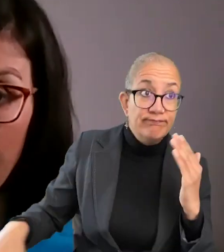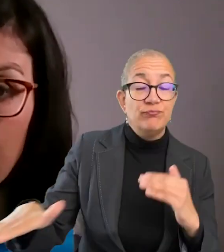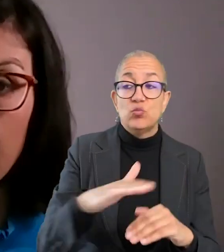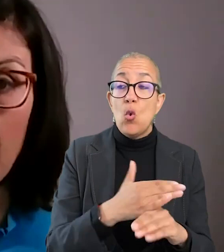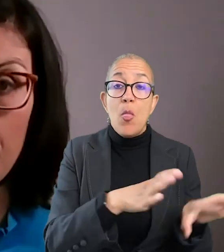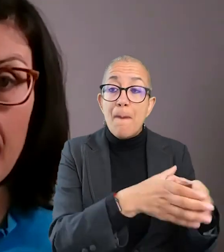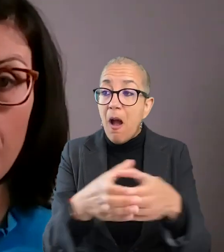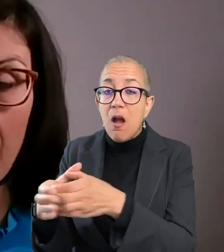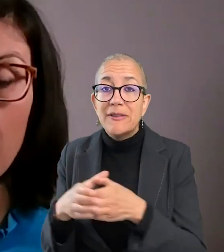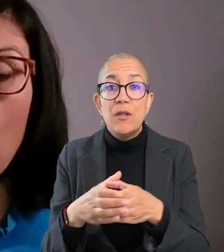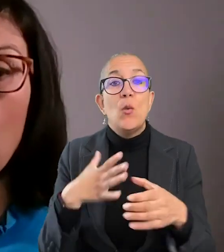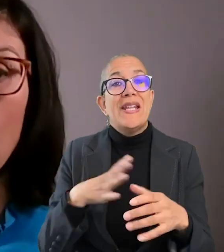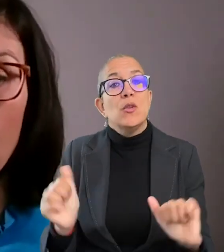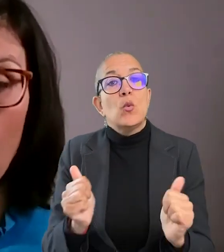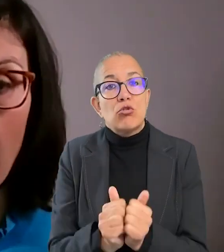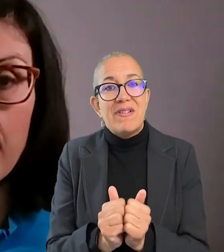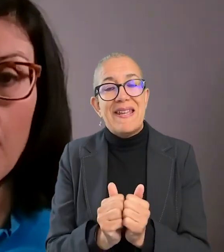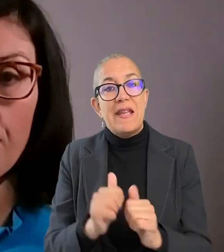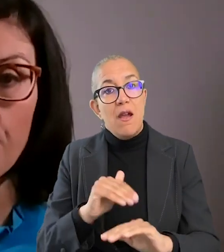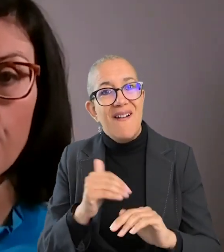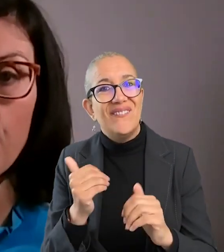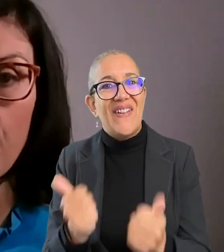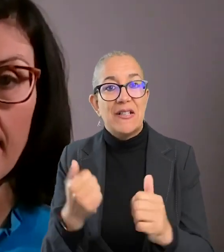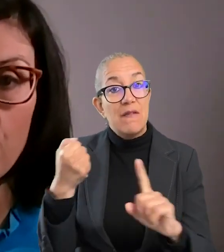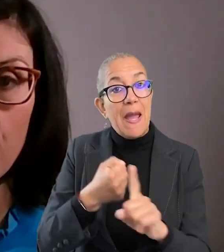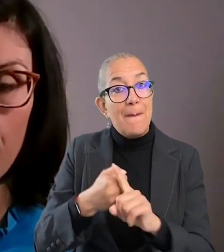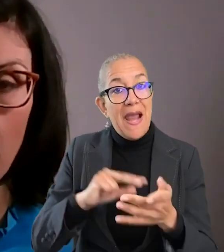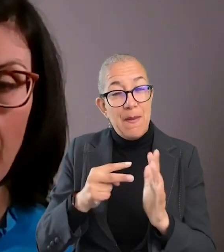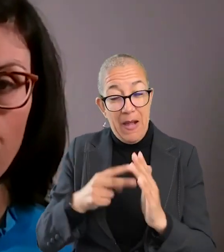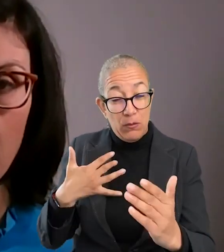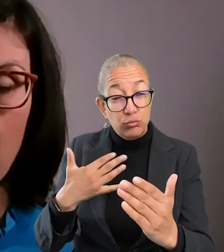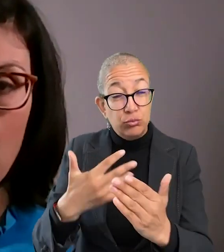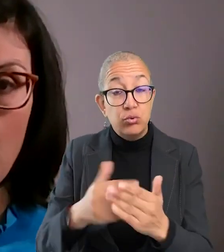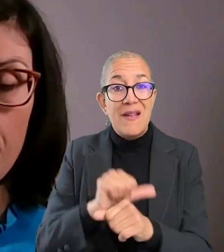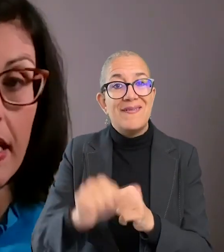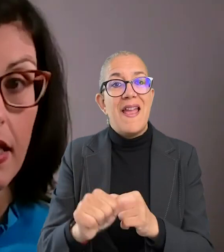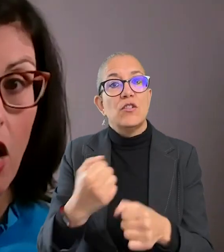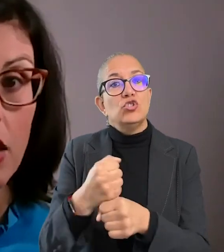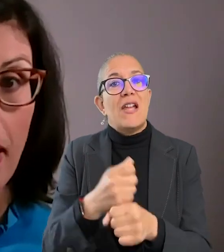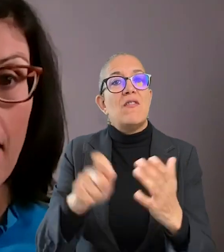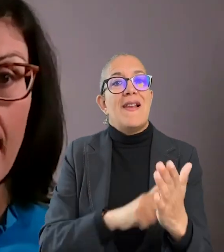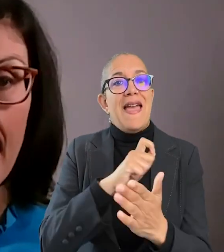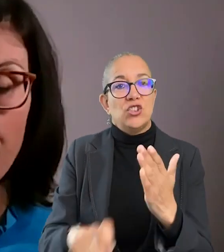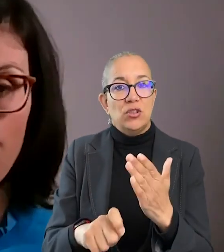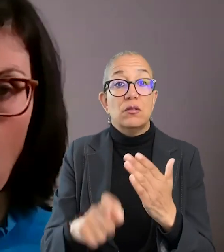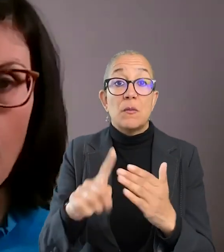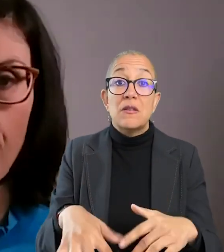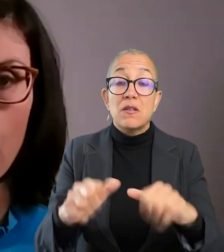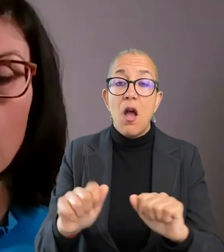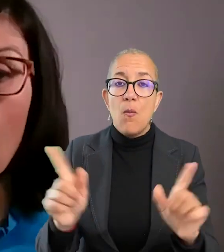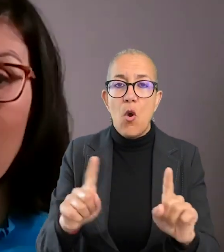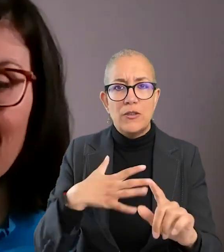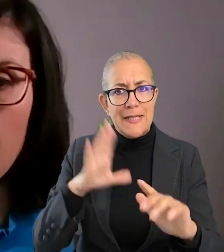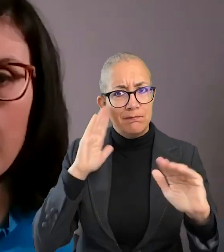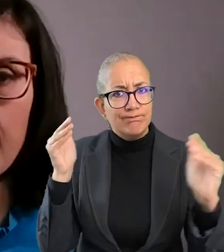an effective campaign plan right up through to the next general election. But it starts by having a sharp